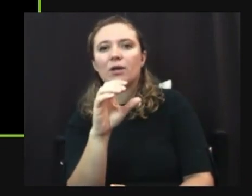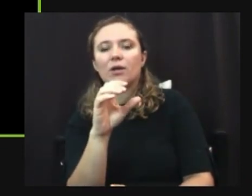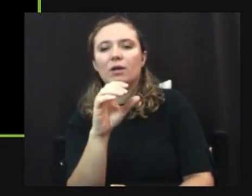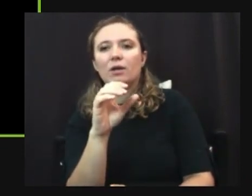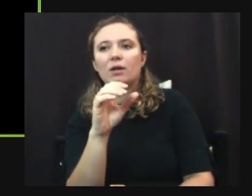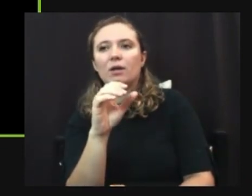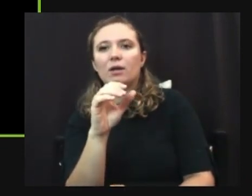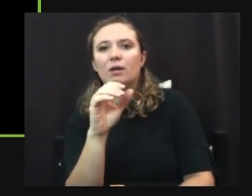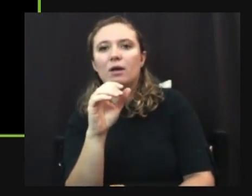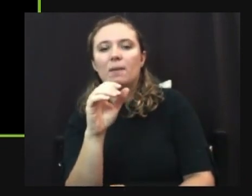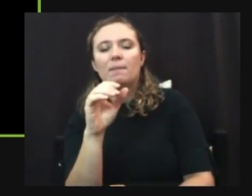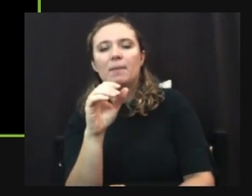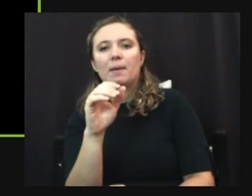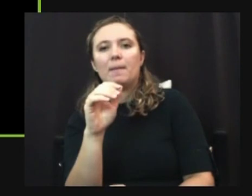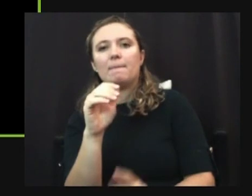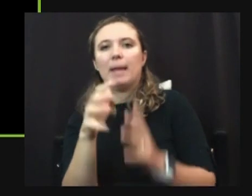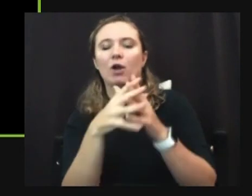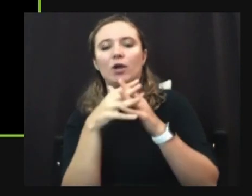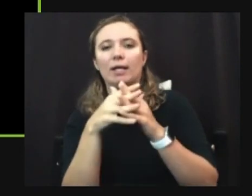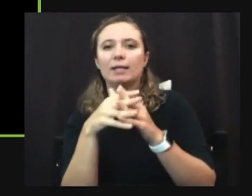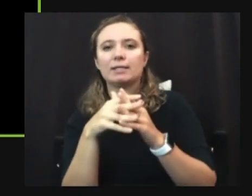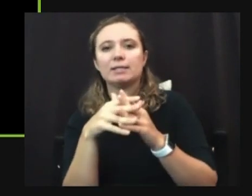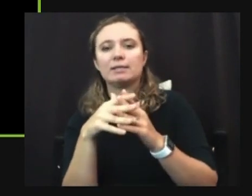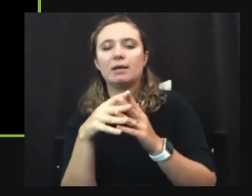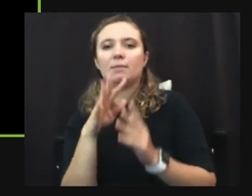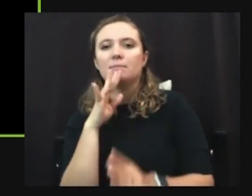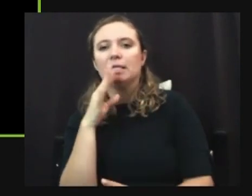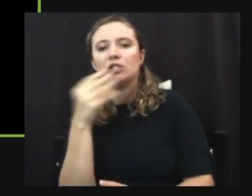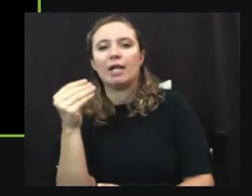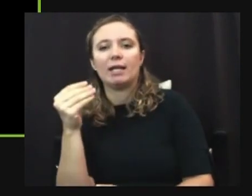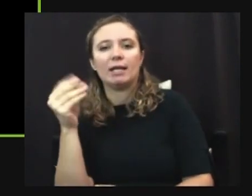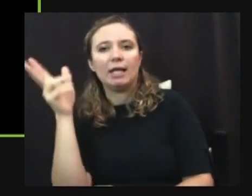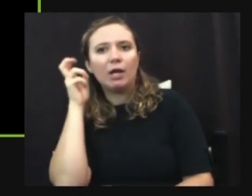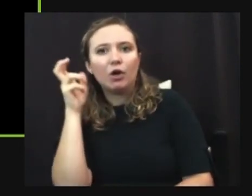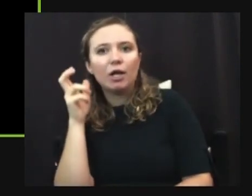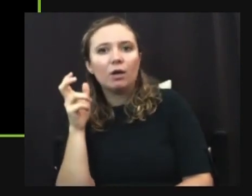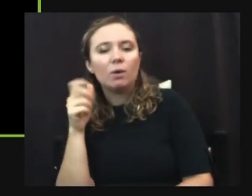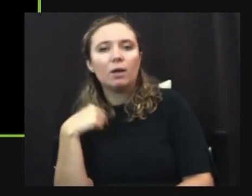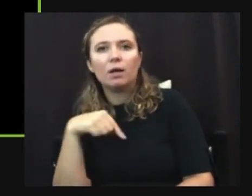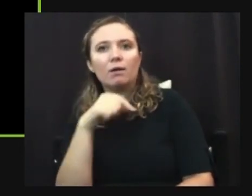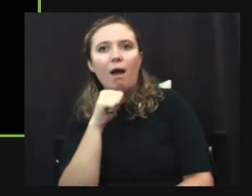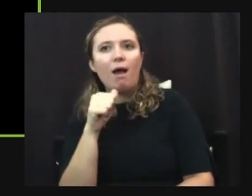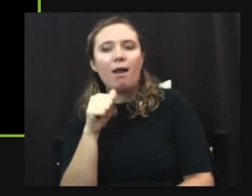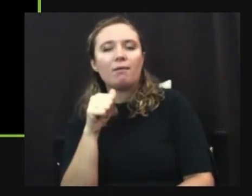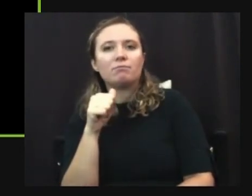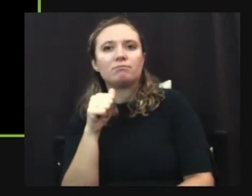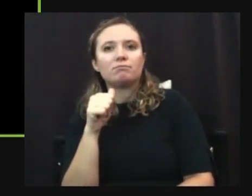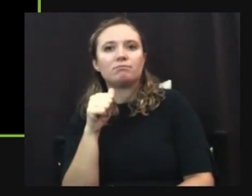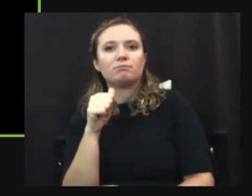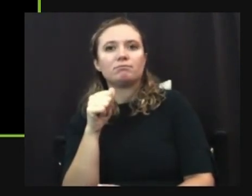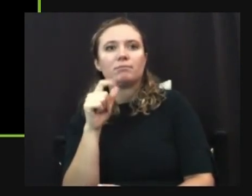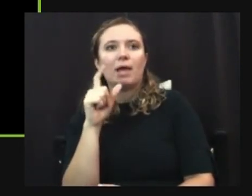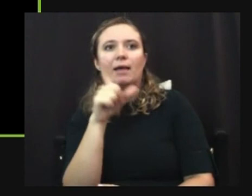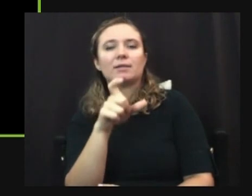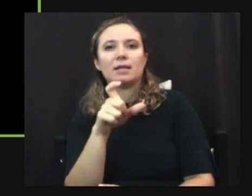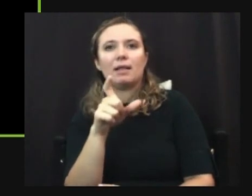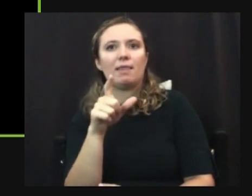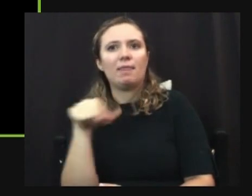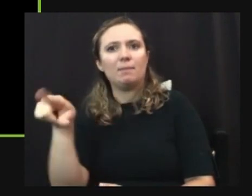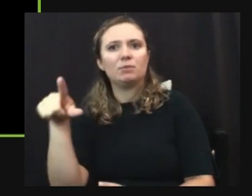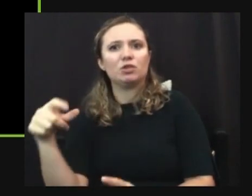Hearing. We're not asking for the BACB to endorse us. We're asking